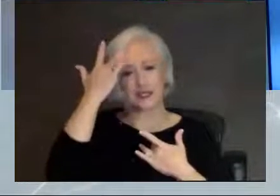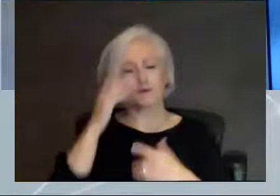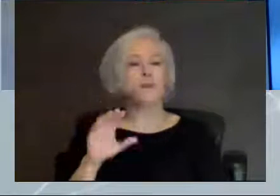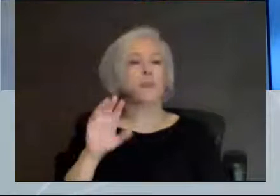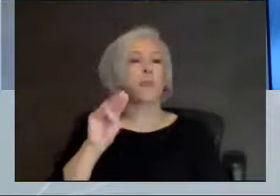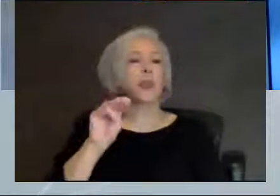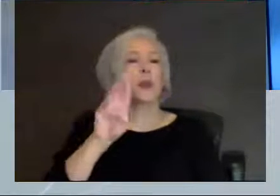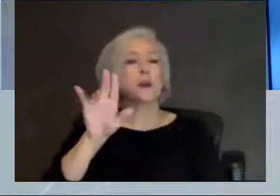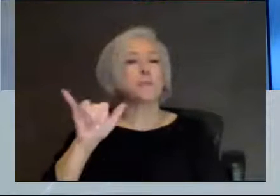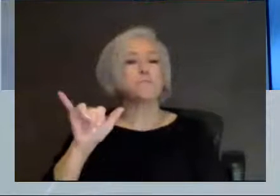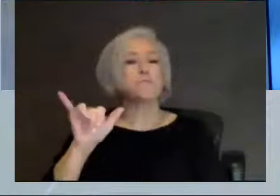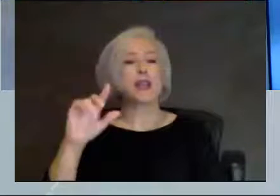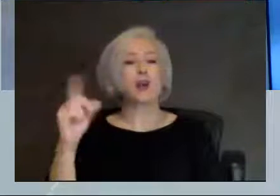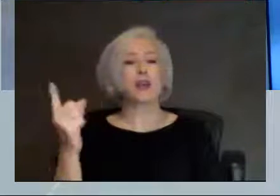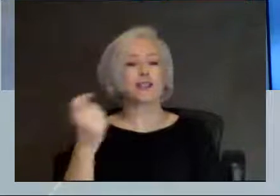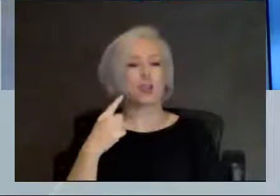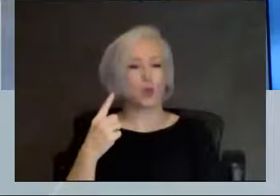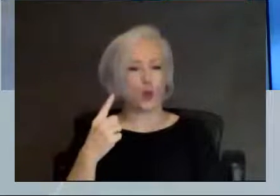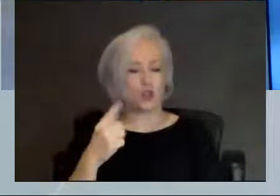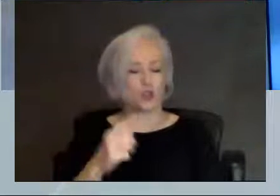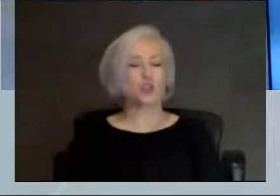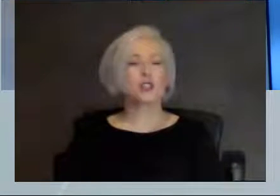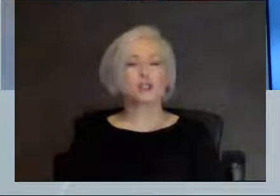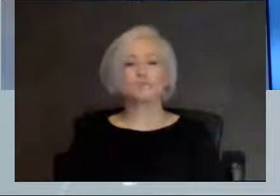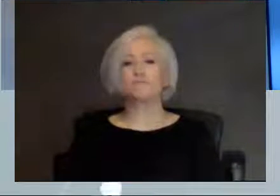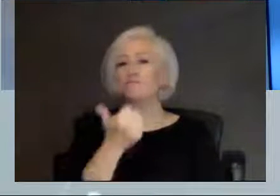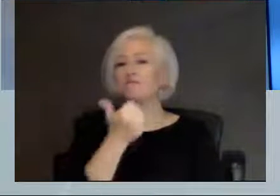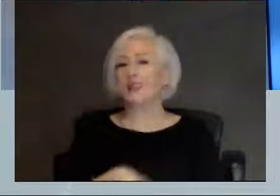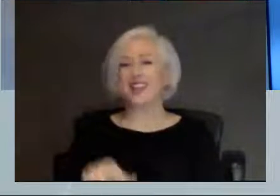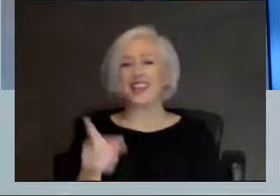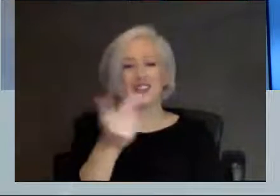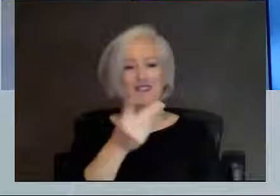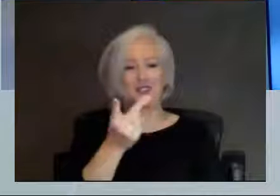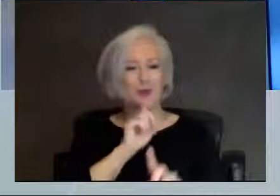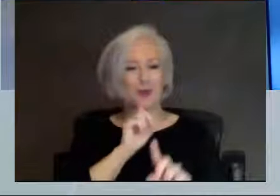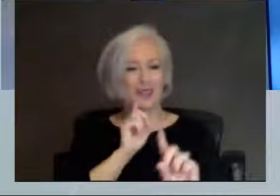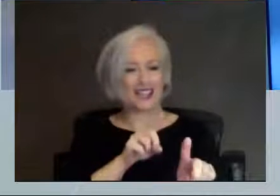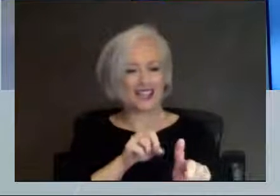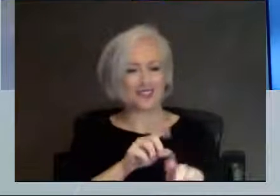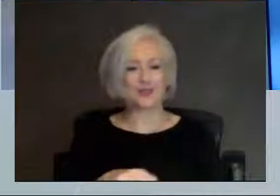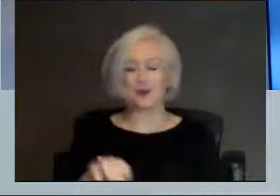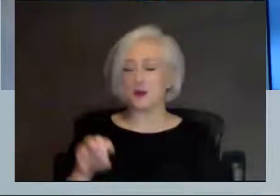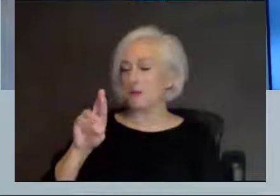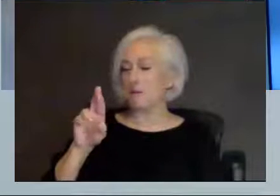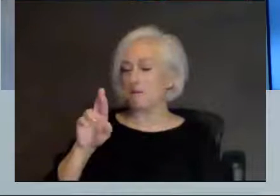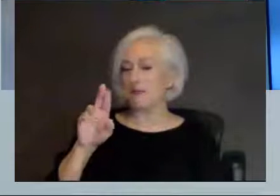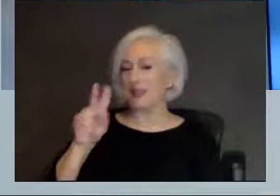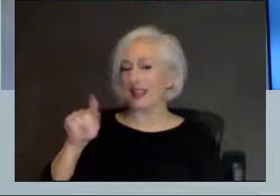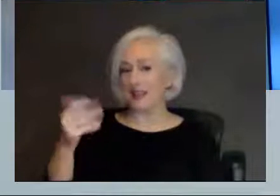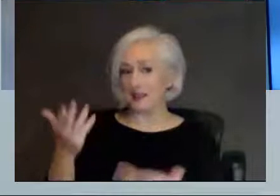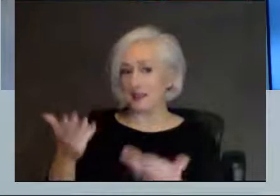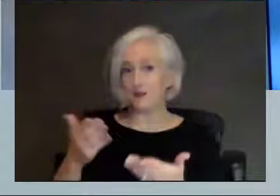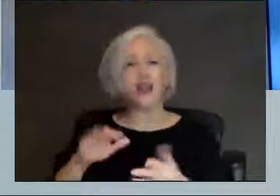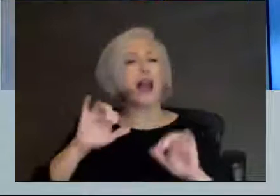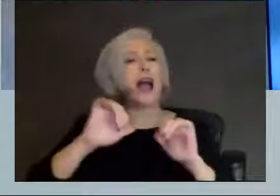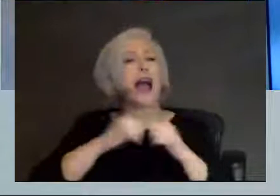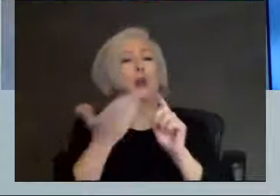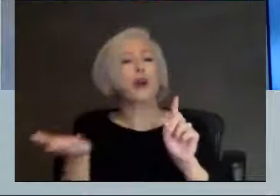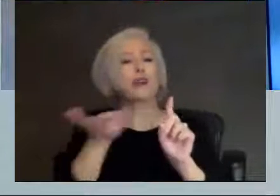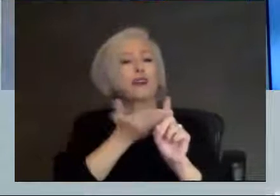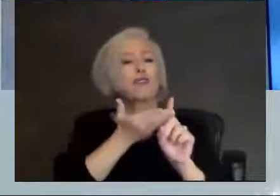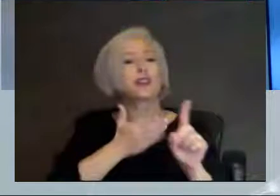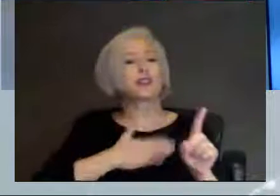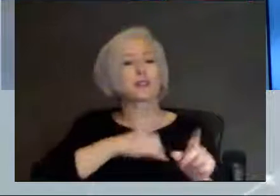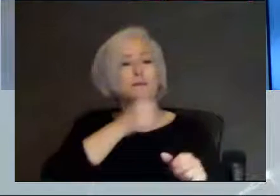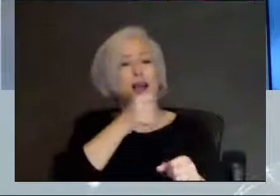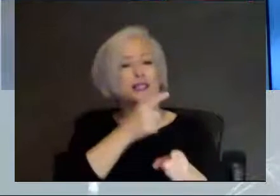doctor would love to weigh in on this. And Kathy, you might want to weigh in on this. Mary writes, how do I convince my sister she needs to get a colonoscopy? She's 50. She